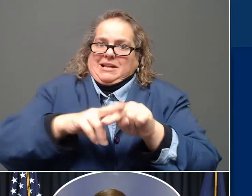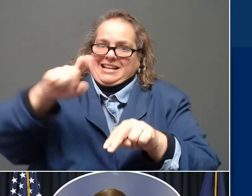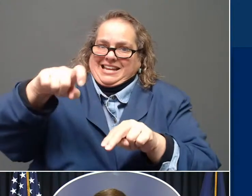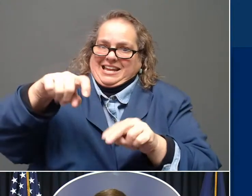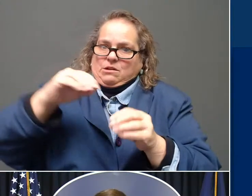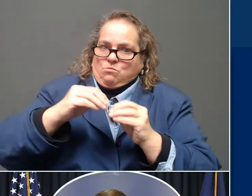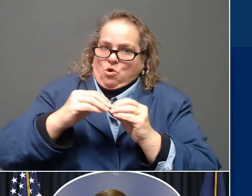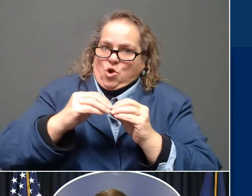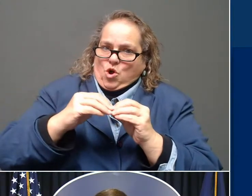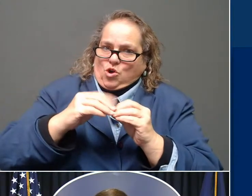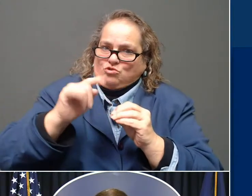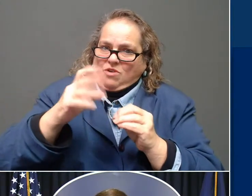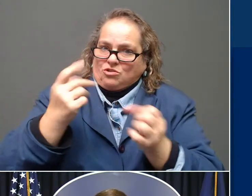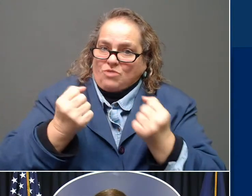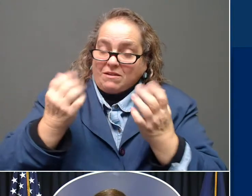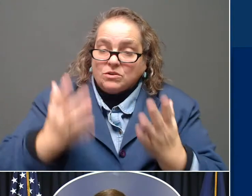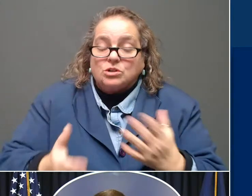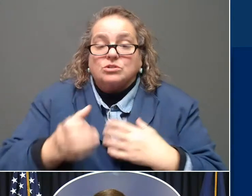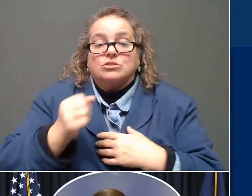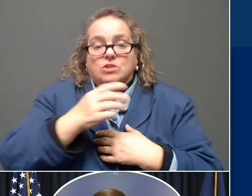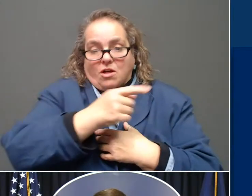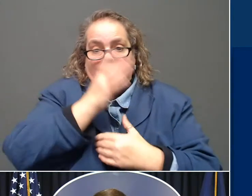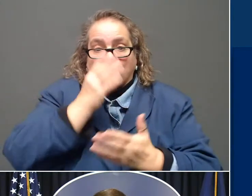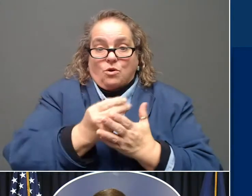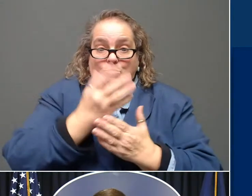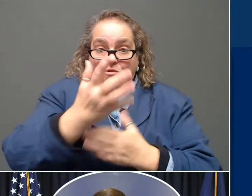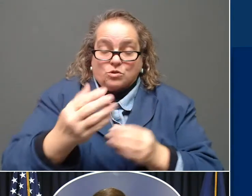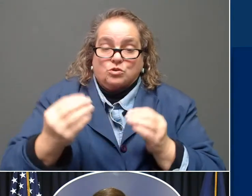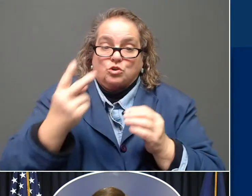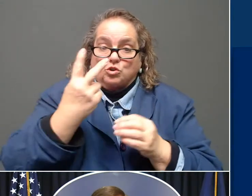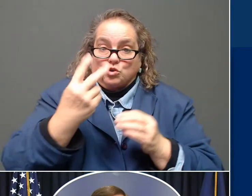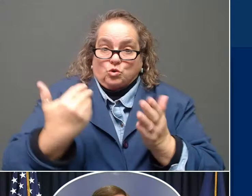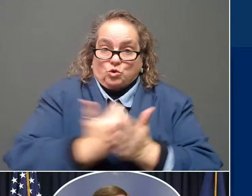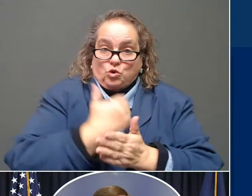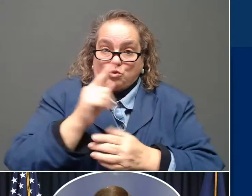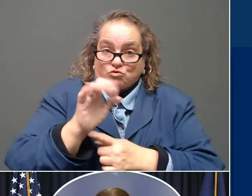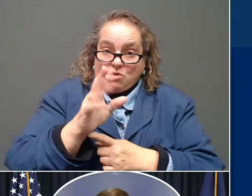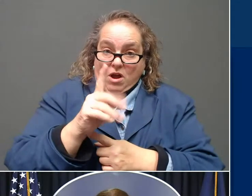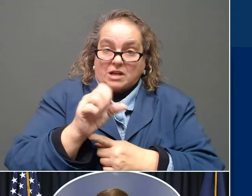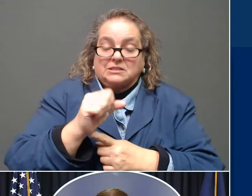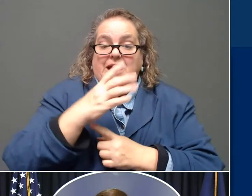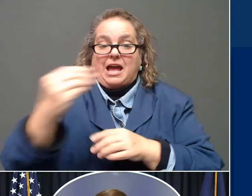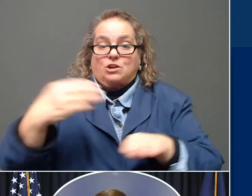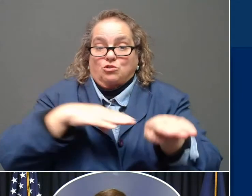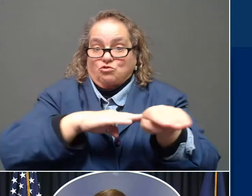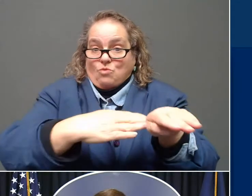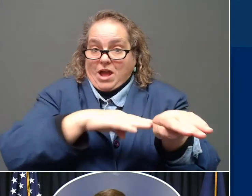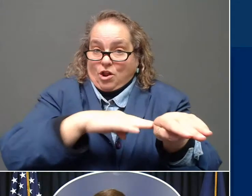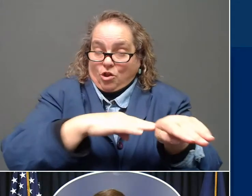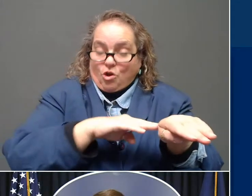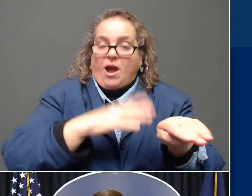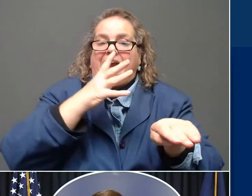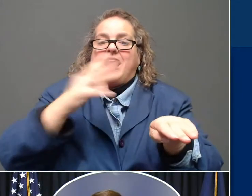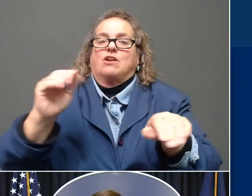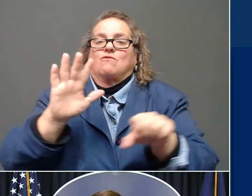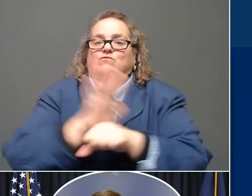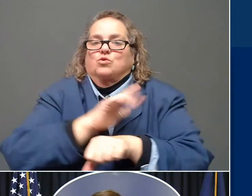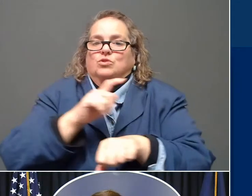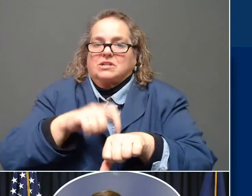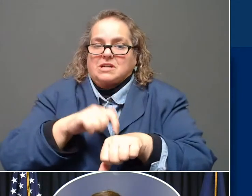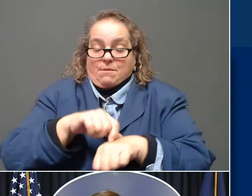trucks and trailers, program supplies, and provide salaries for 1 full-time instructor and for 4